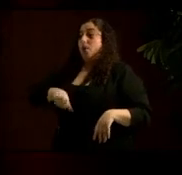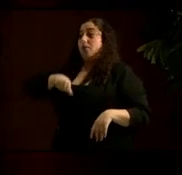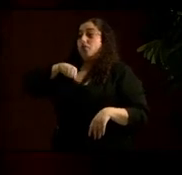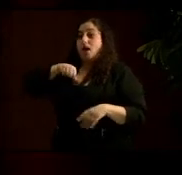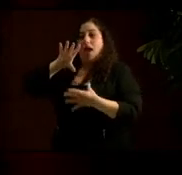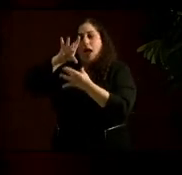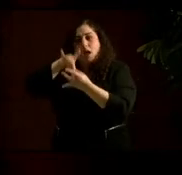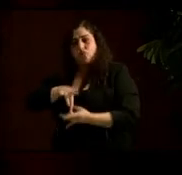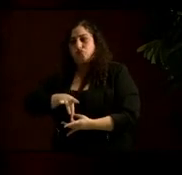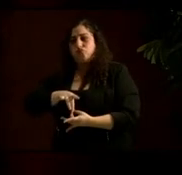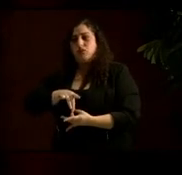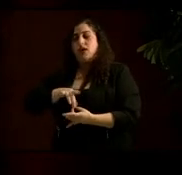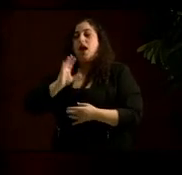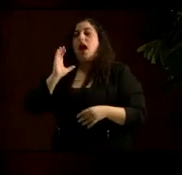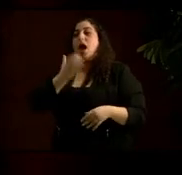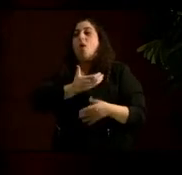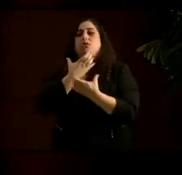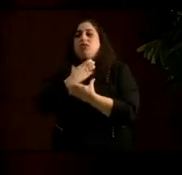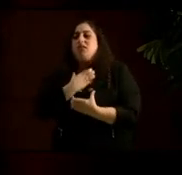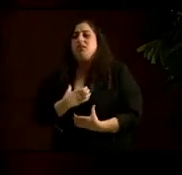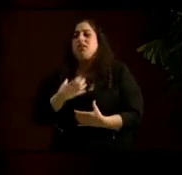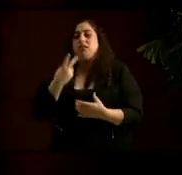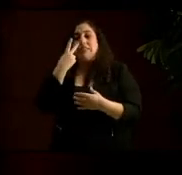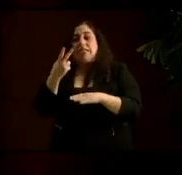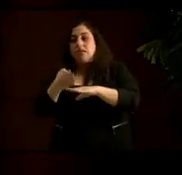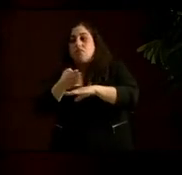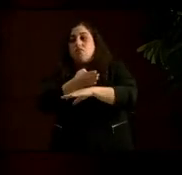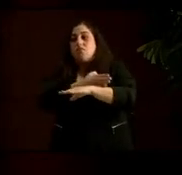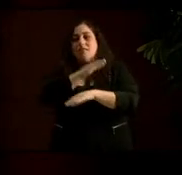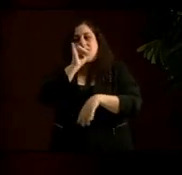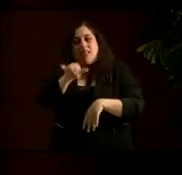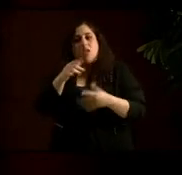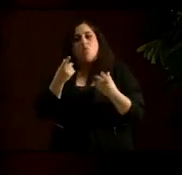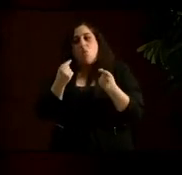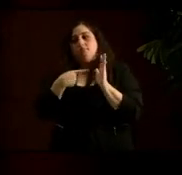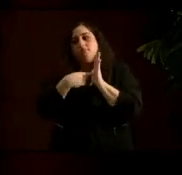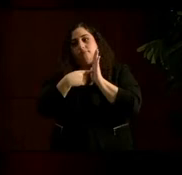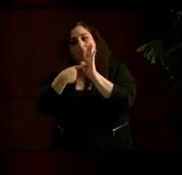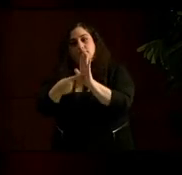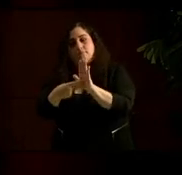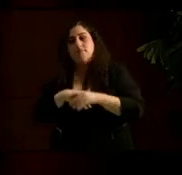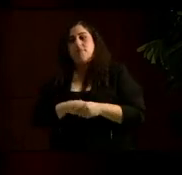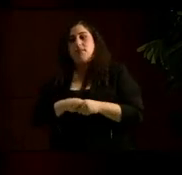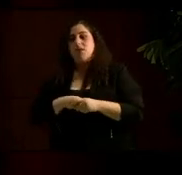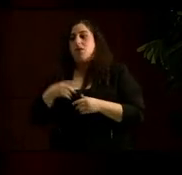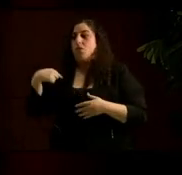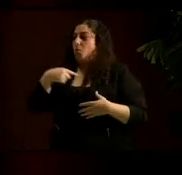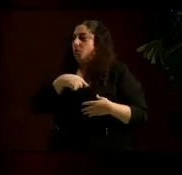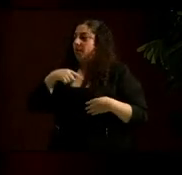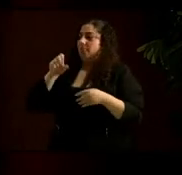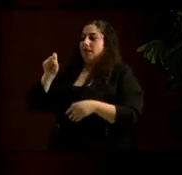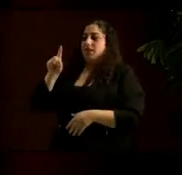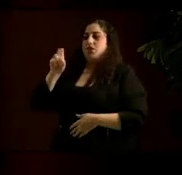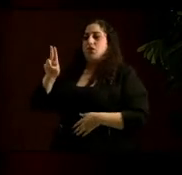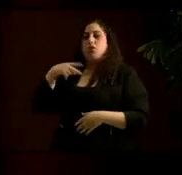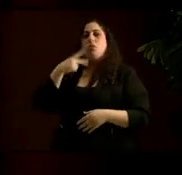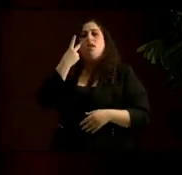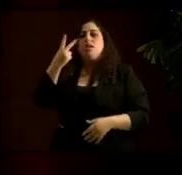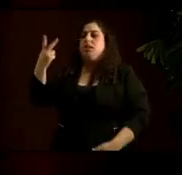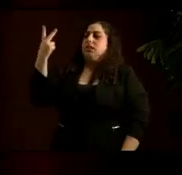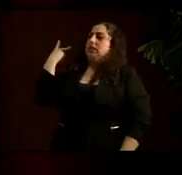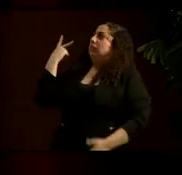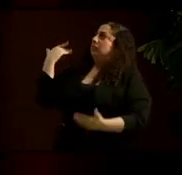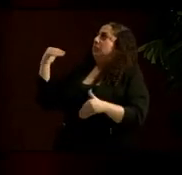even better. So welcome back. We appreciate all that has passed, are grateful for this moment, and look forward to all that is to